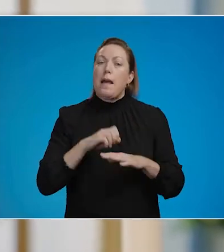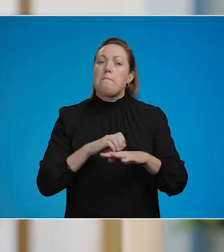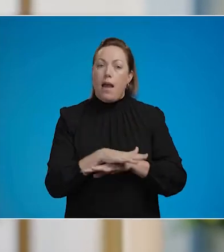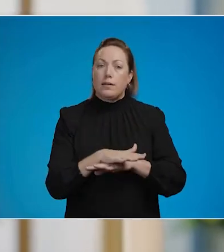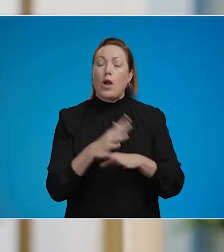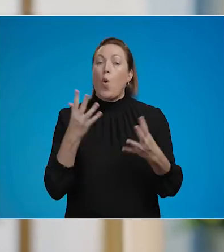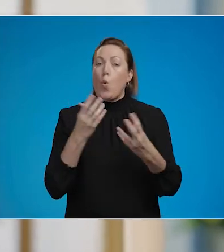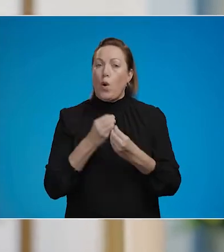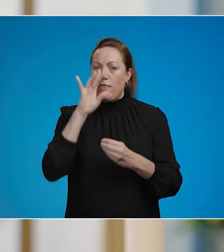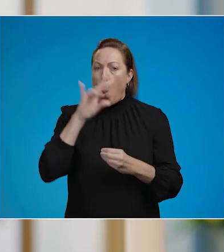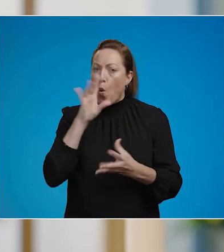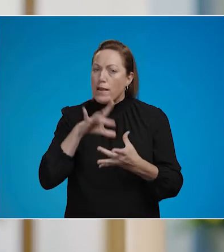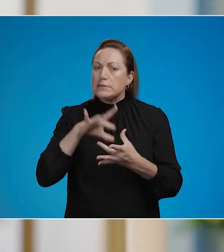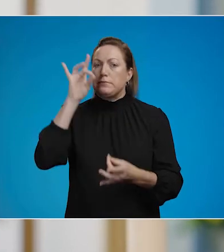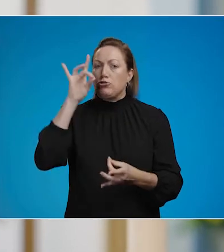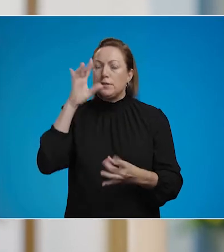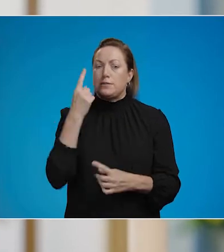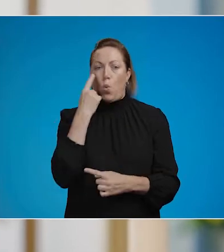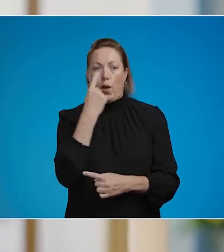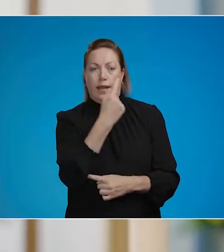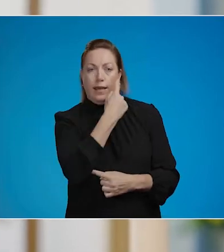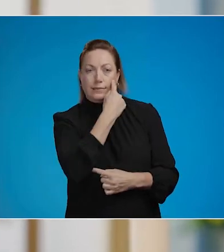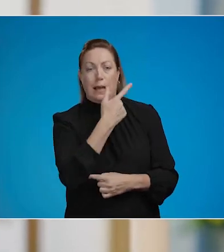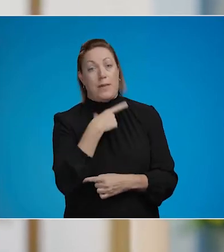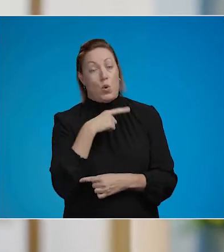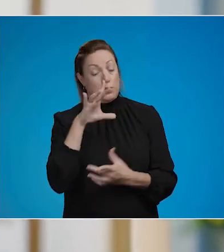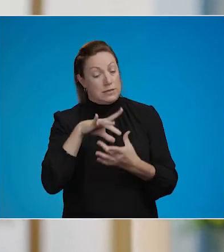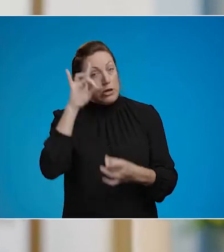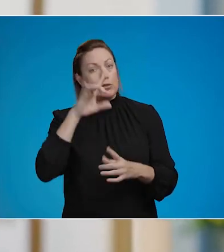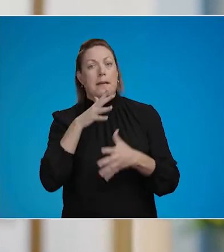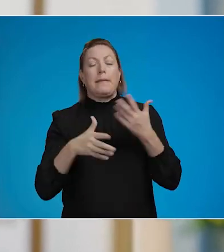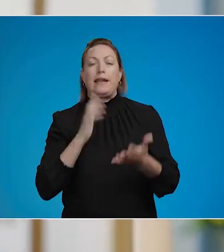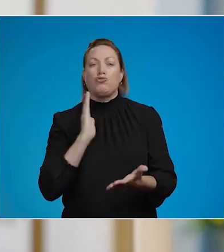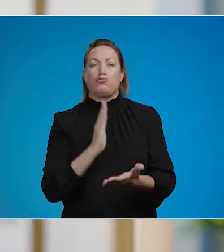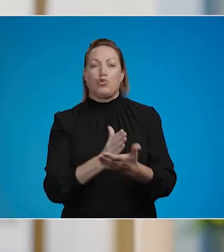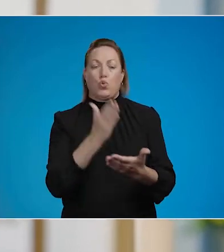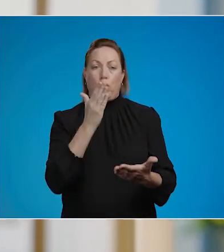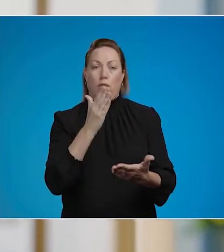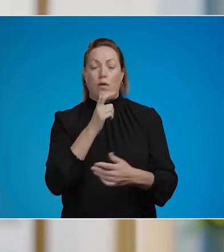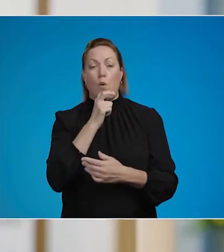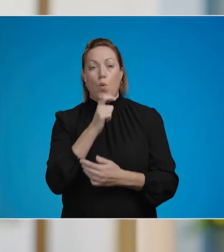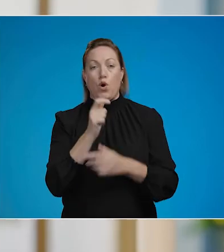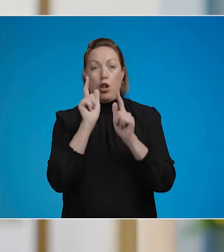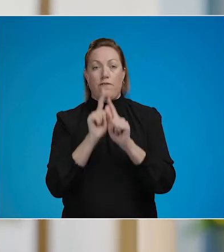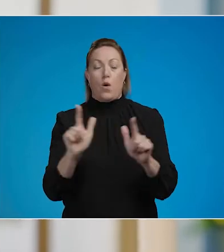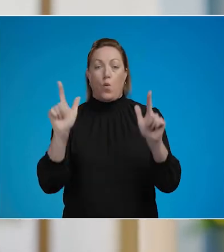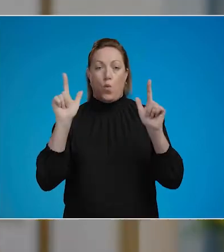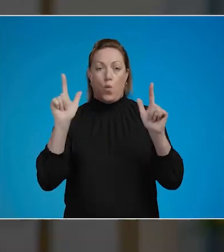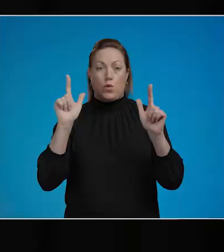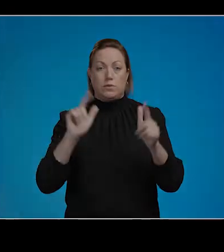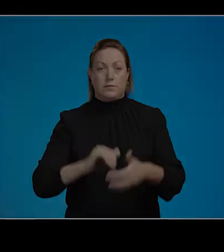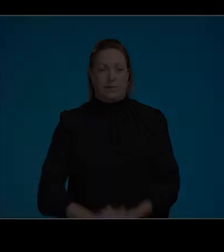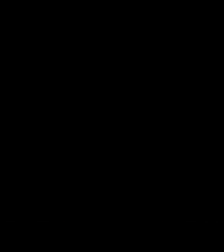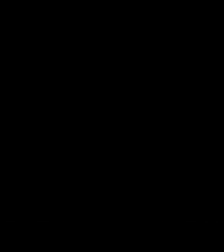another witness, since the Spirit is the truth. The word of the Lord. Thanks be to God.